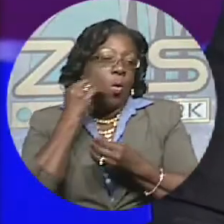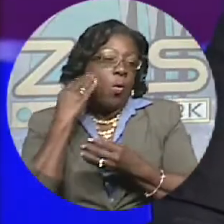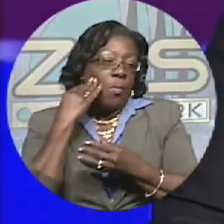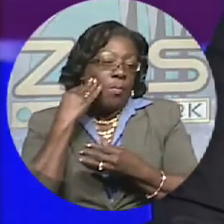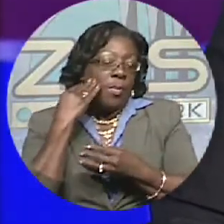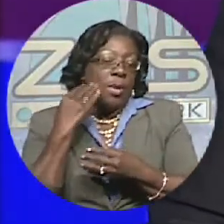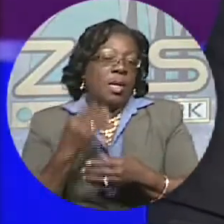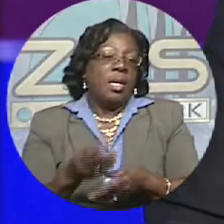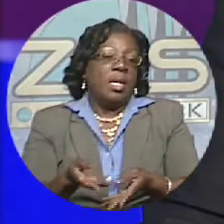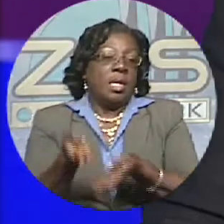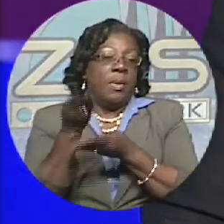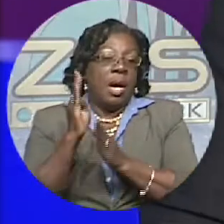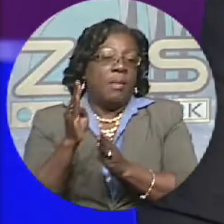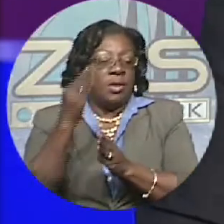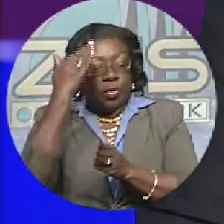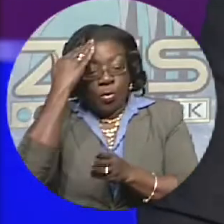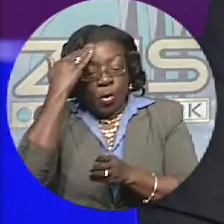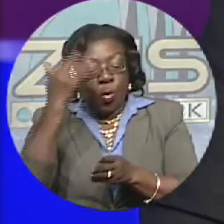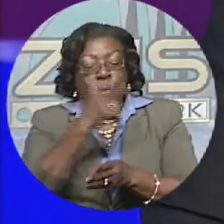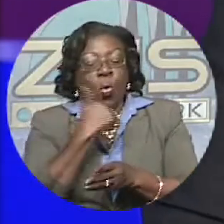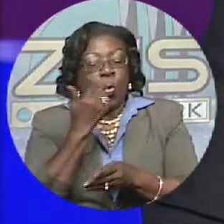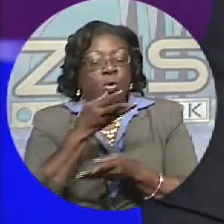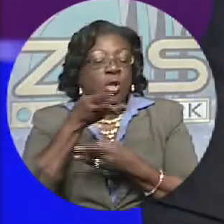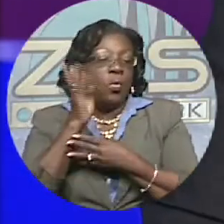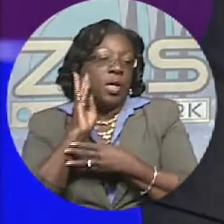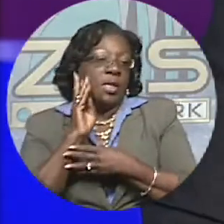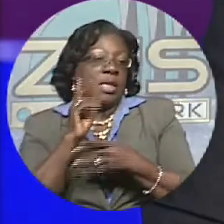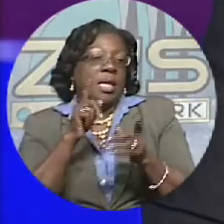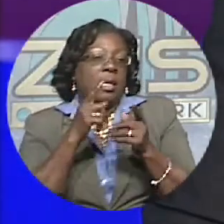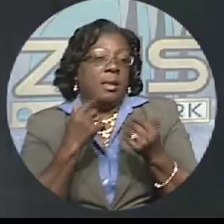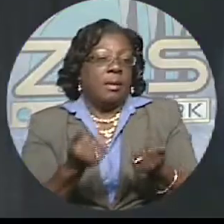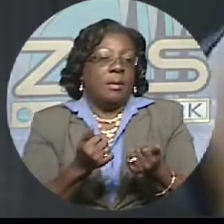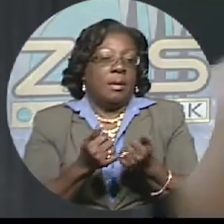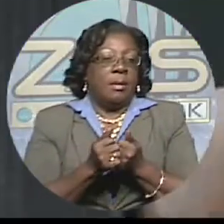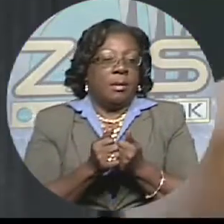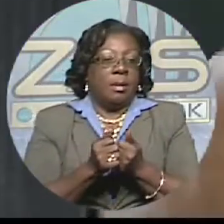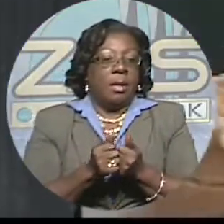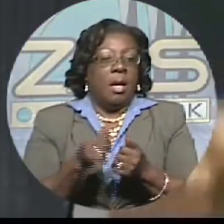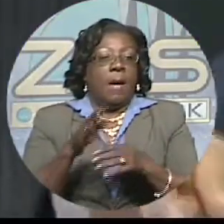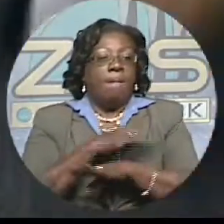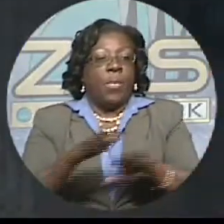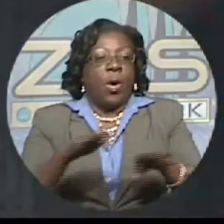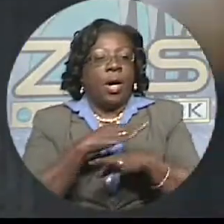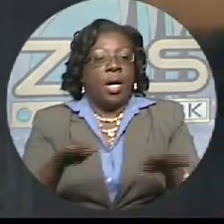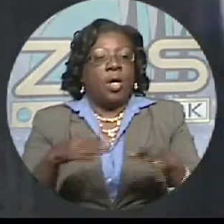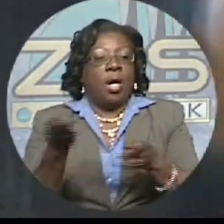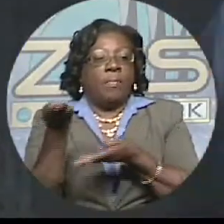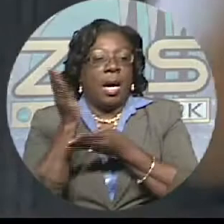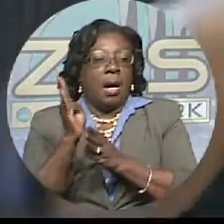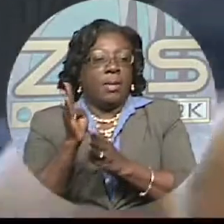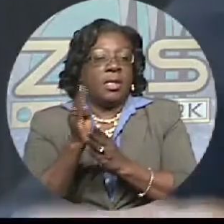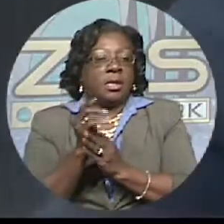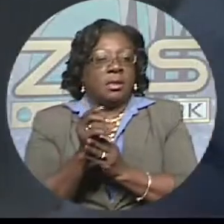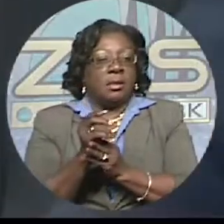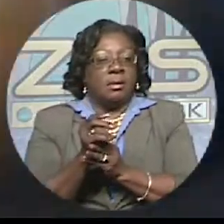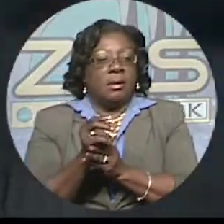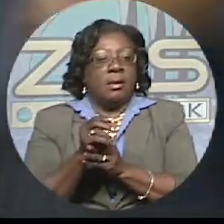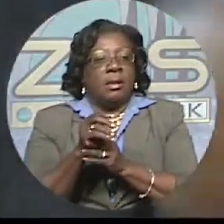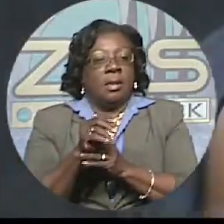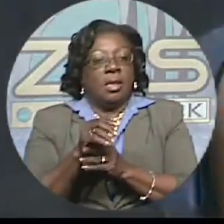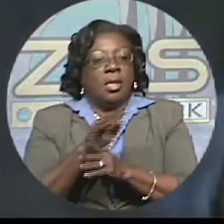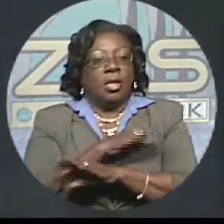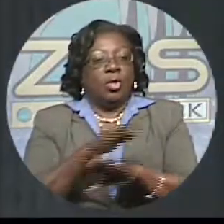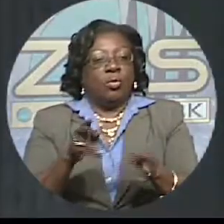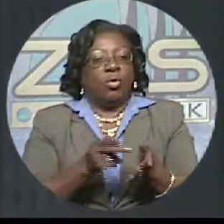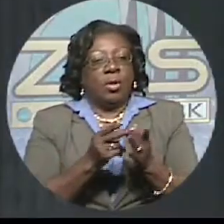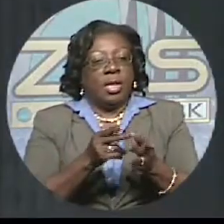of who she was. Jared Higgs tonight takes a closer look. Boycott Bahamas! Boycott Bahamas!